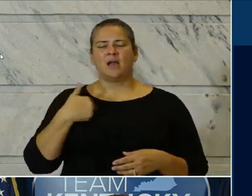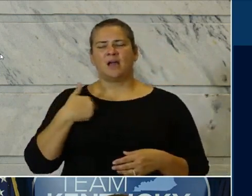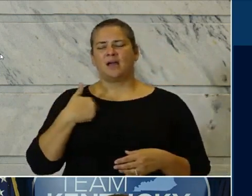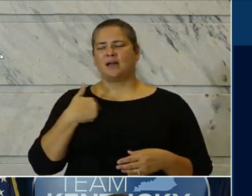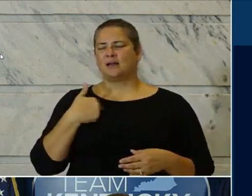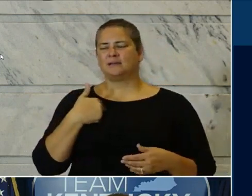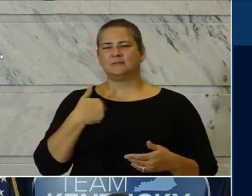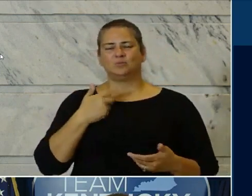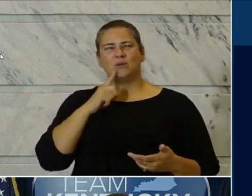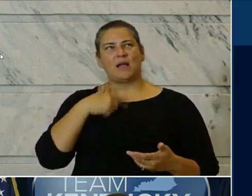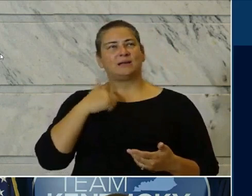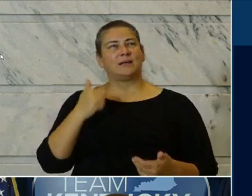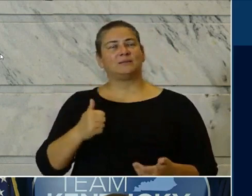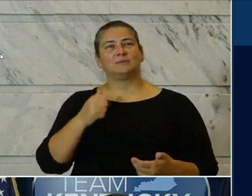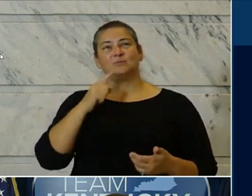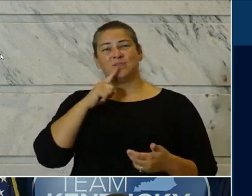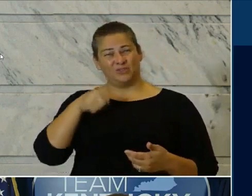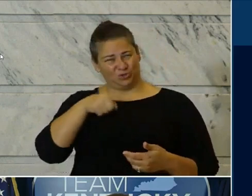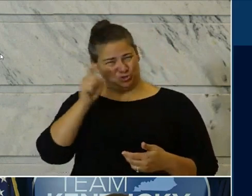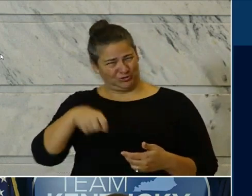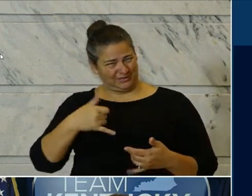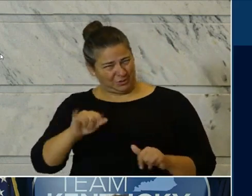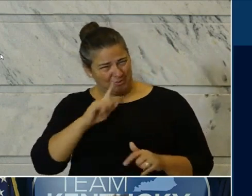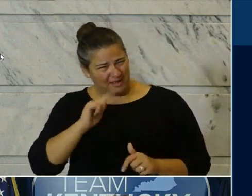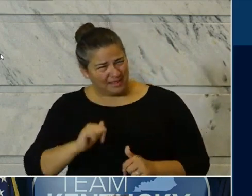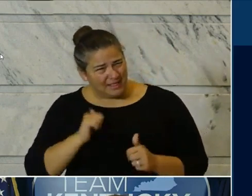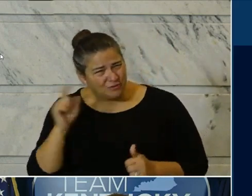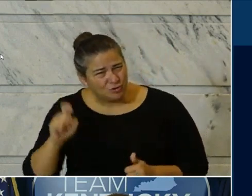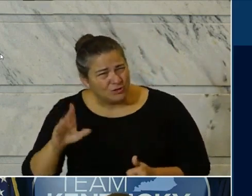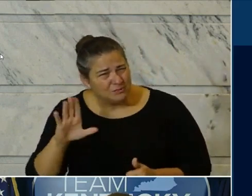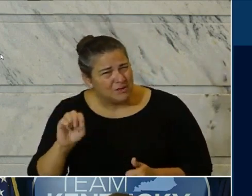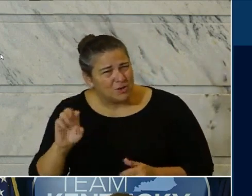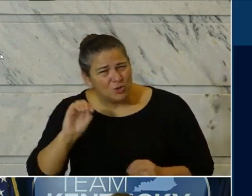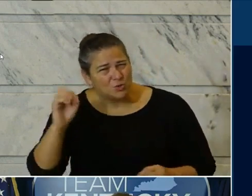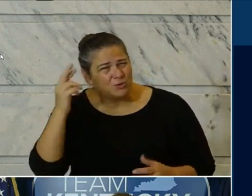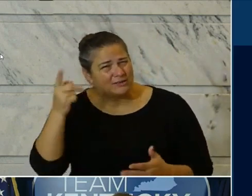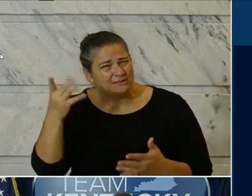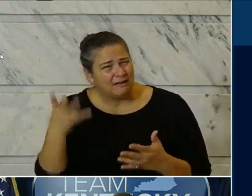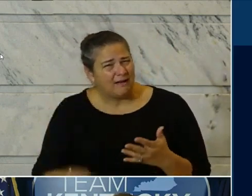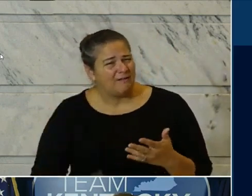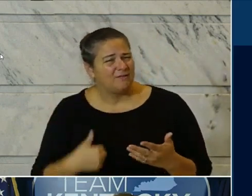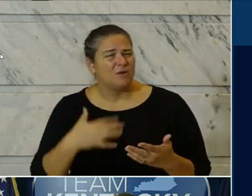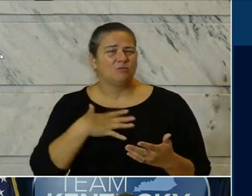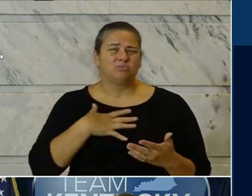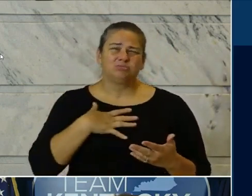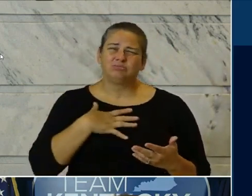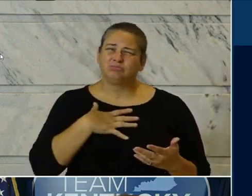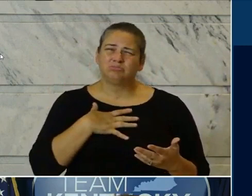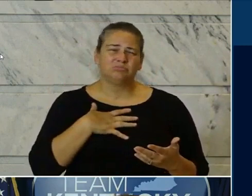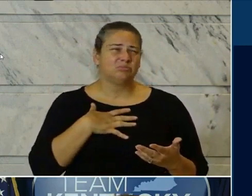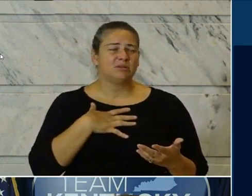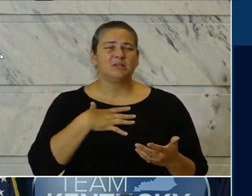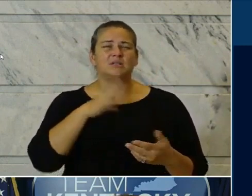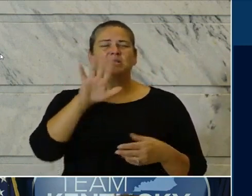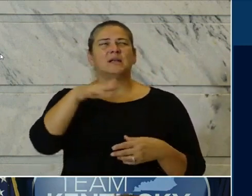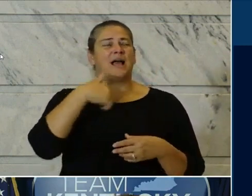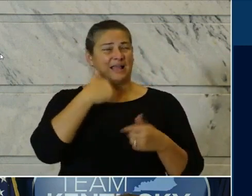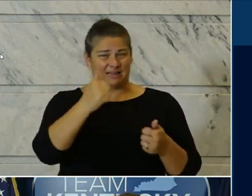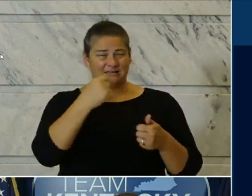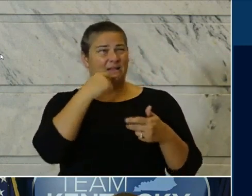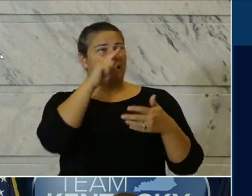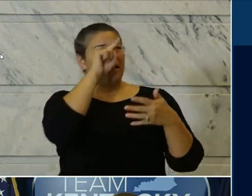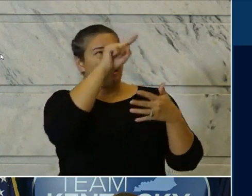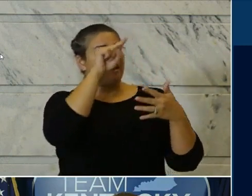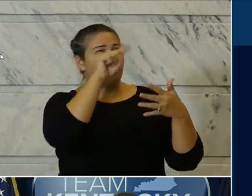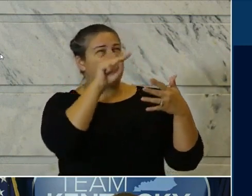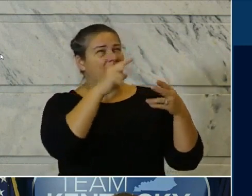half dozen other people that I knew that well that aren't with us anymore. Remember, when we are casual, we do not